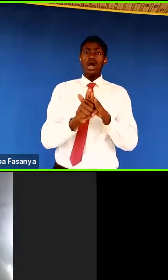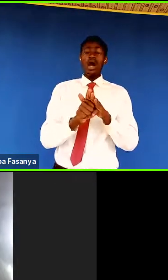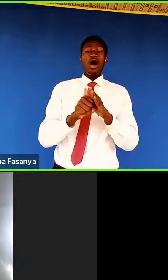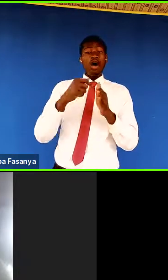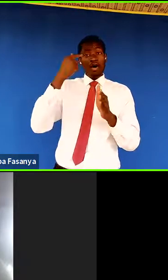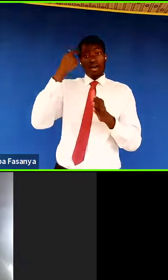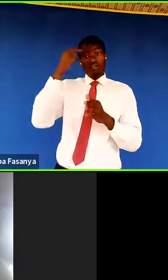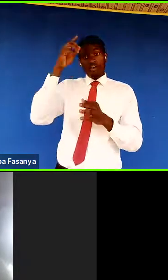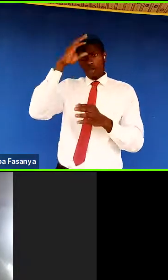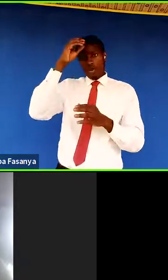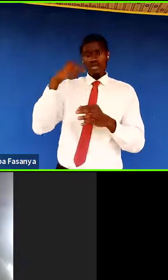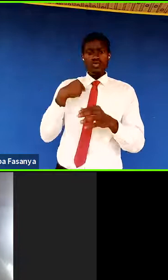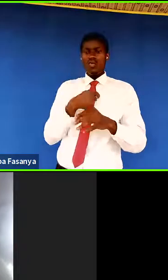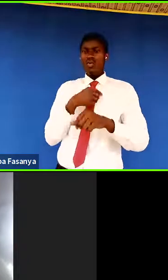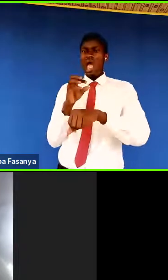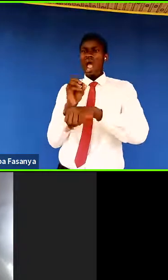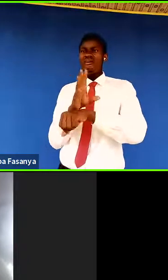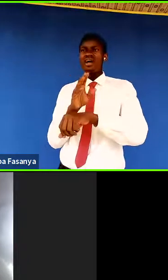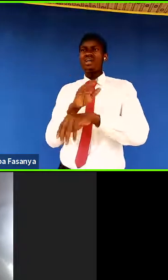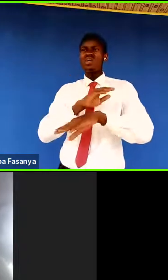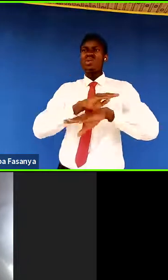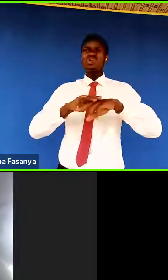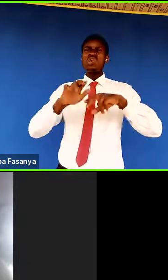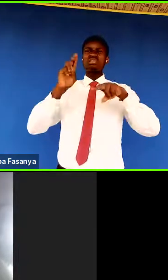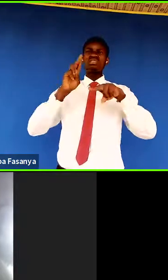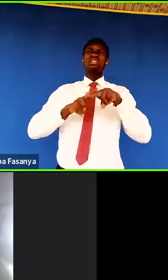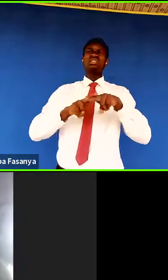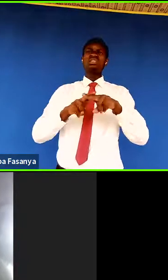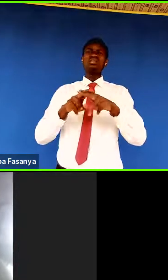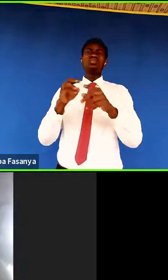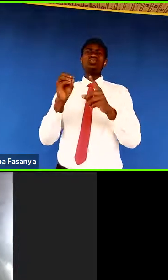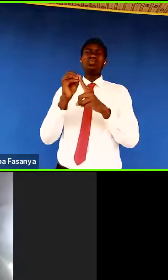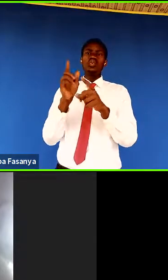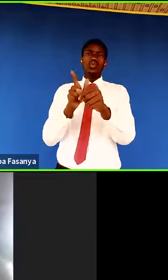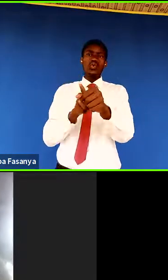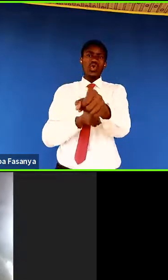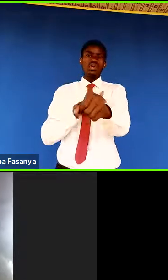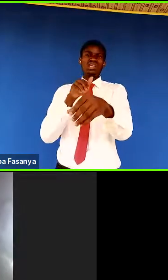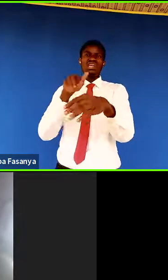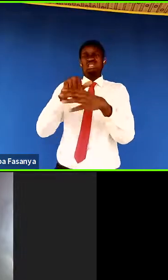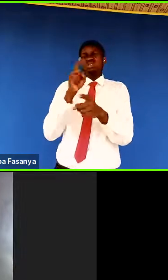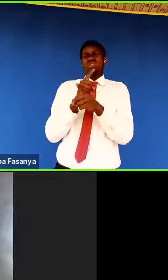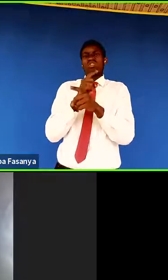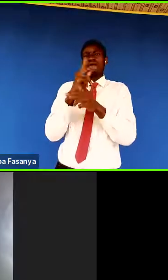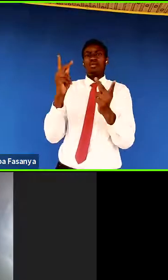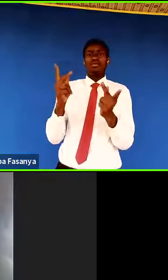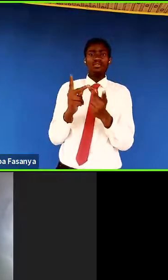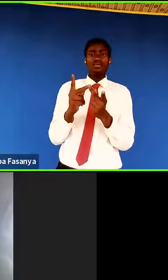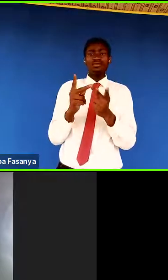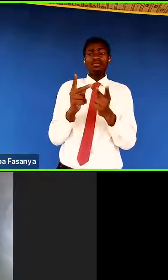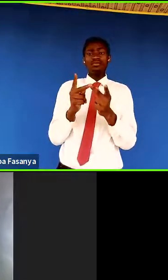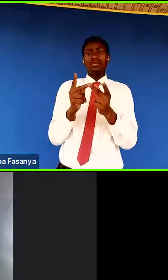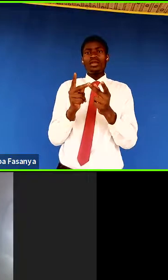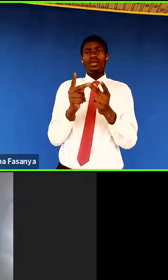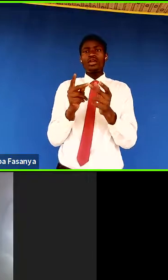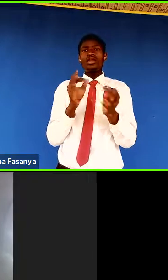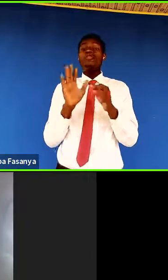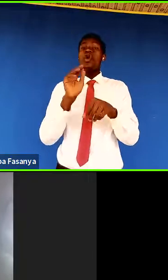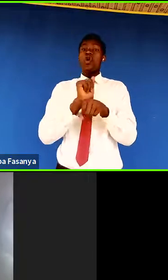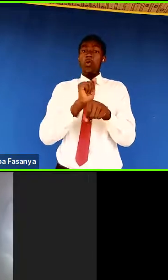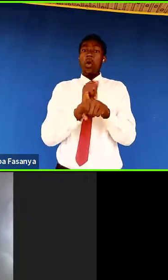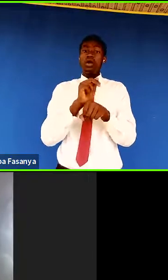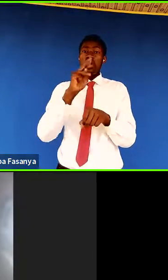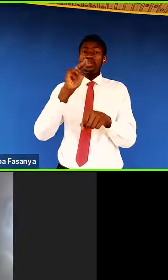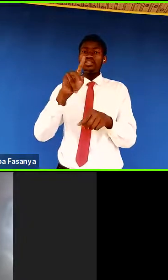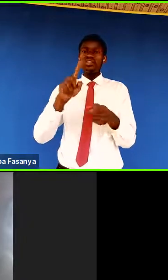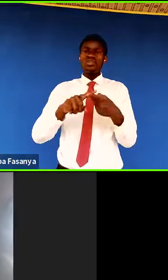sit for too long in a particular place. Okay, if your work requires you sitting for very long hours, after